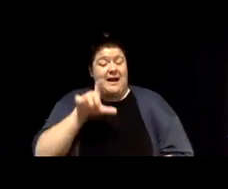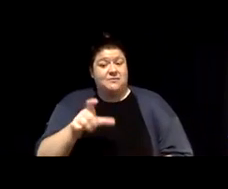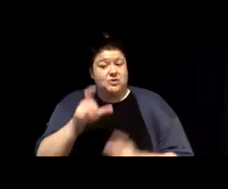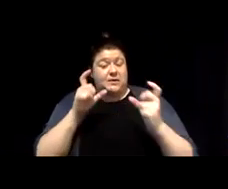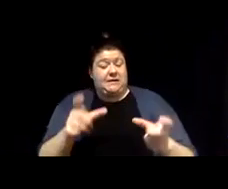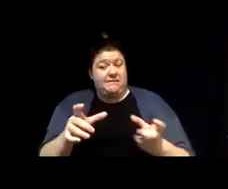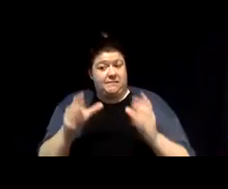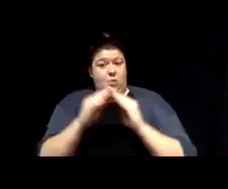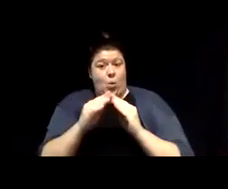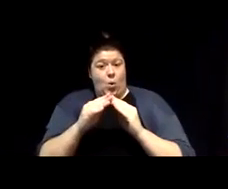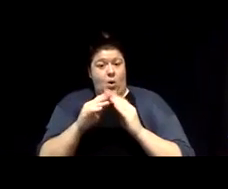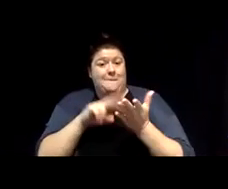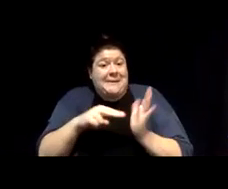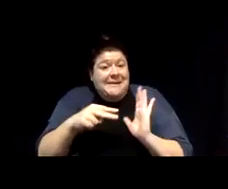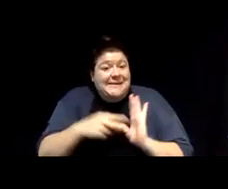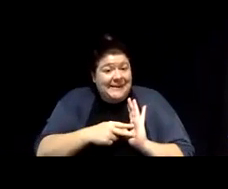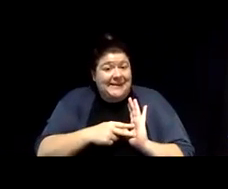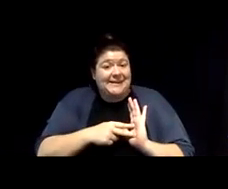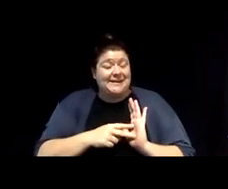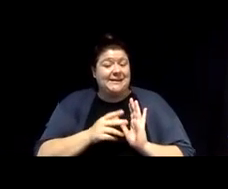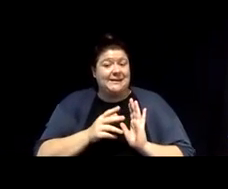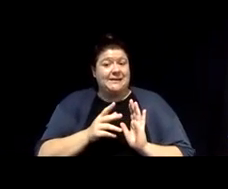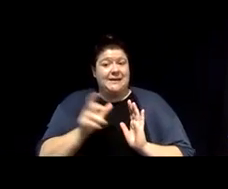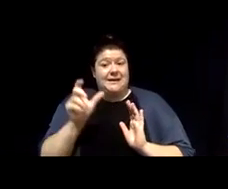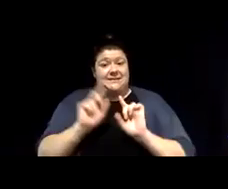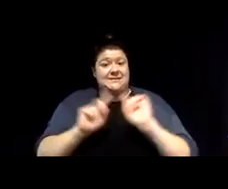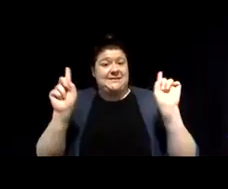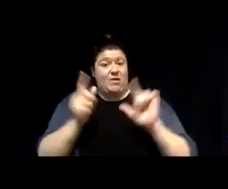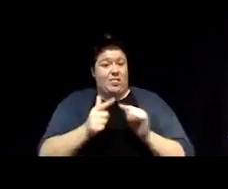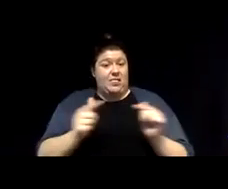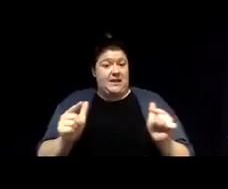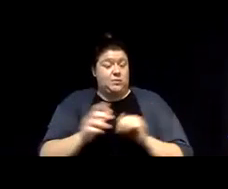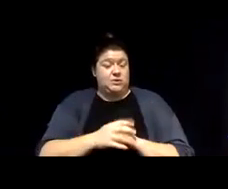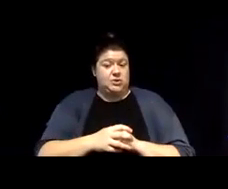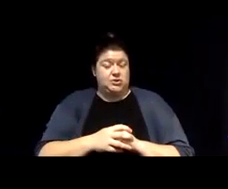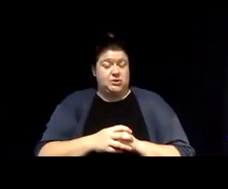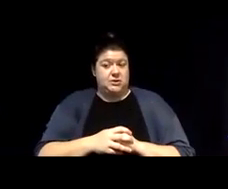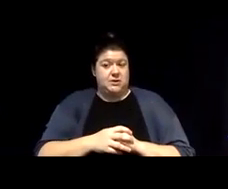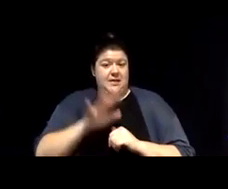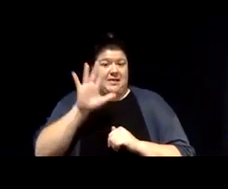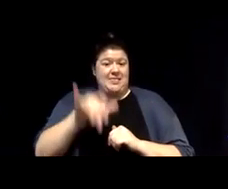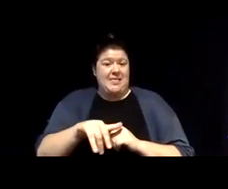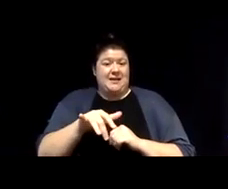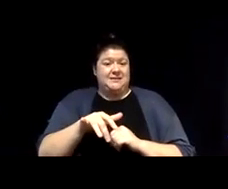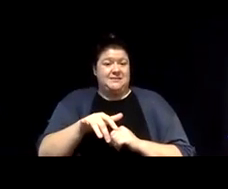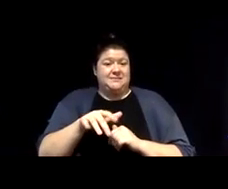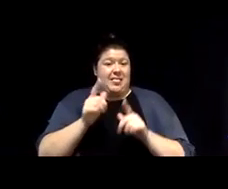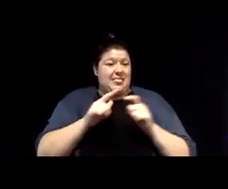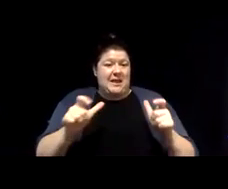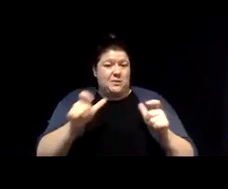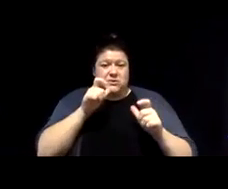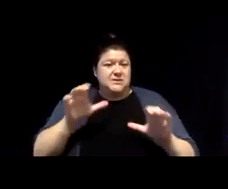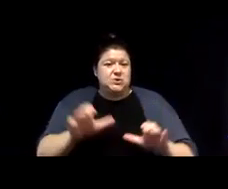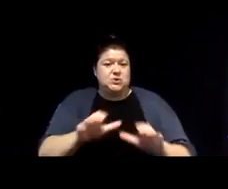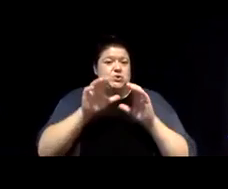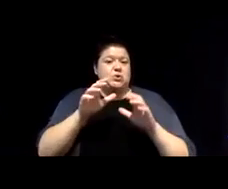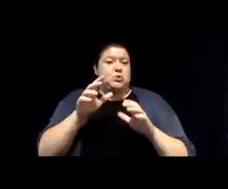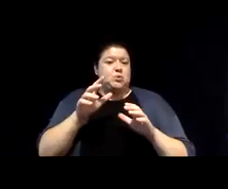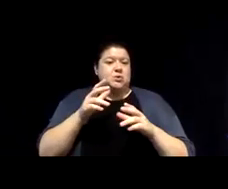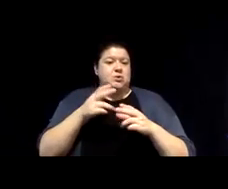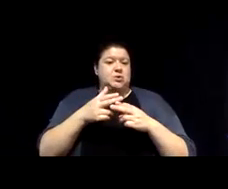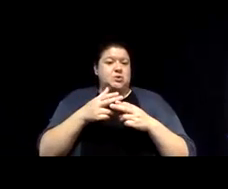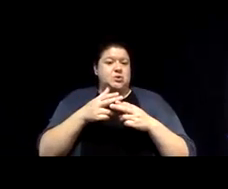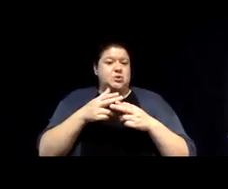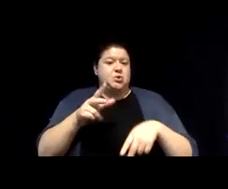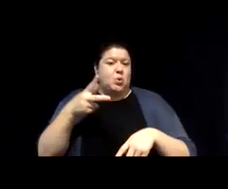convey that meaning in a language that doesn't do shortcuts that same way. So I have to say